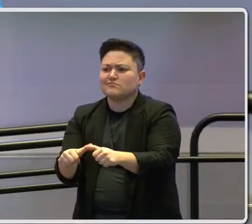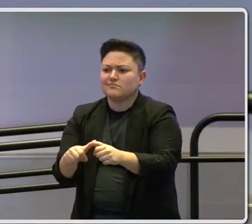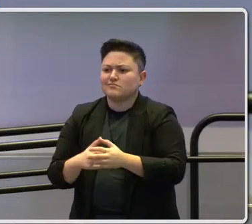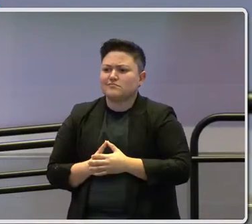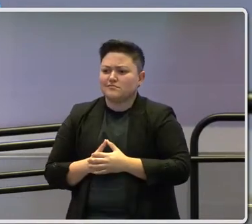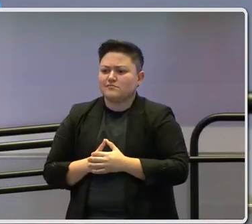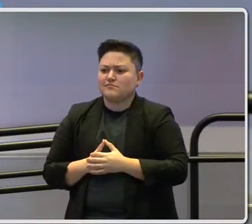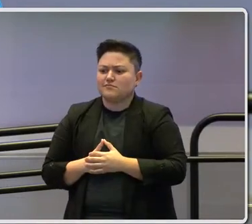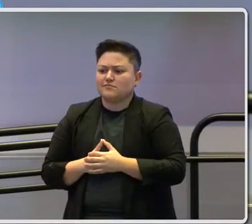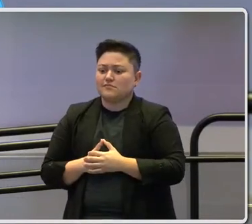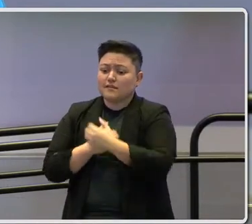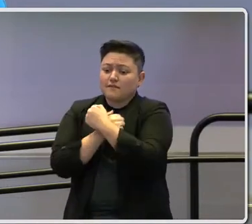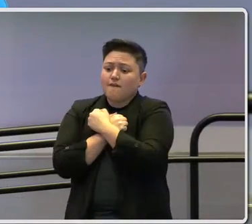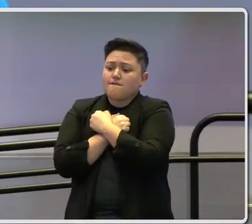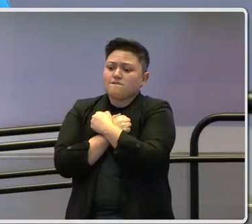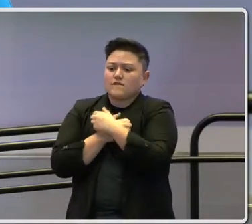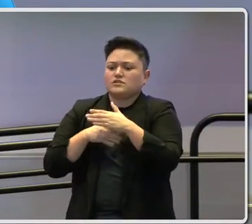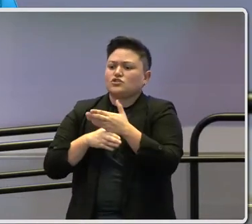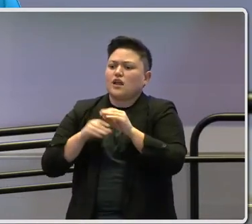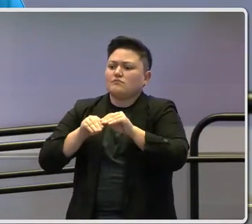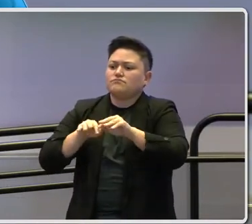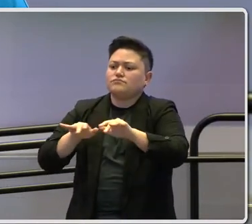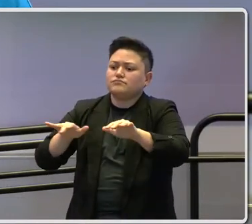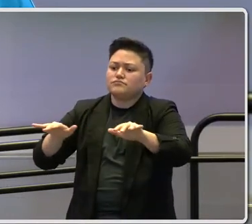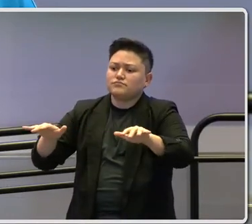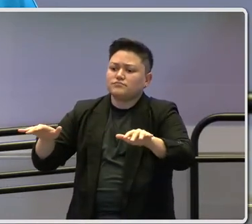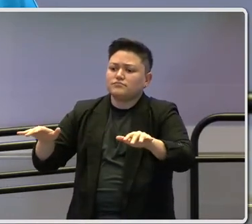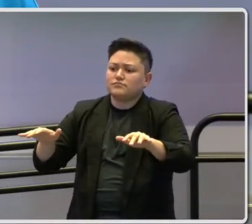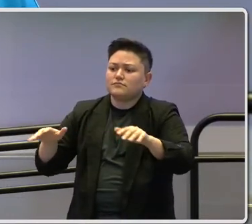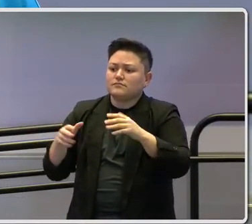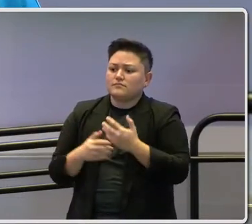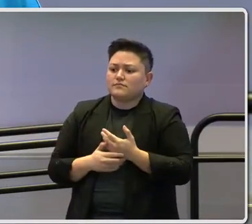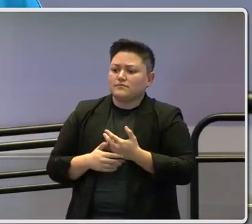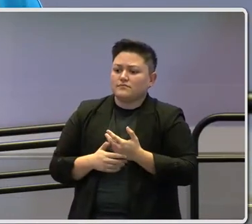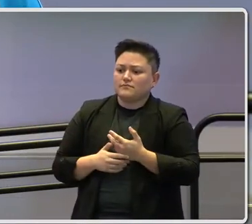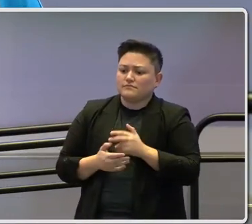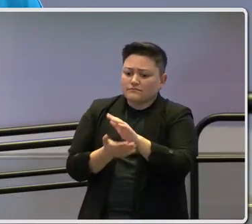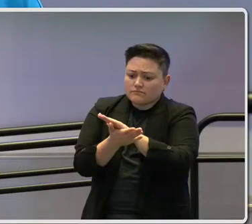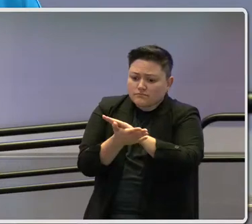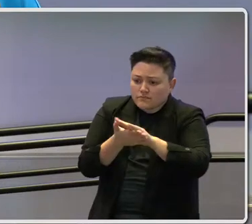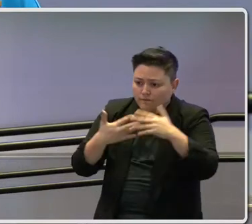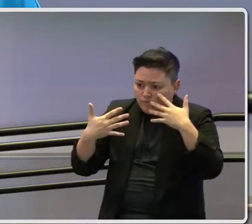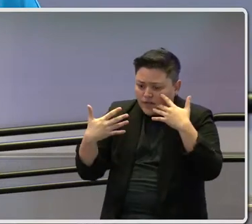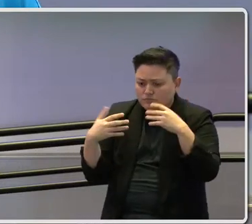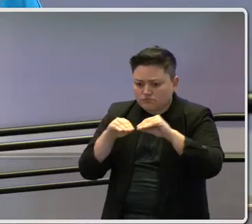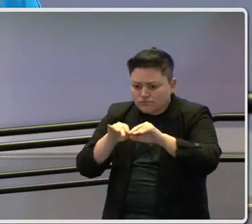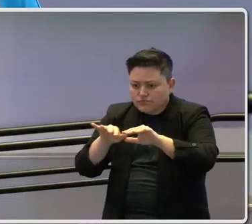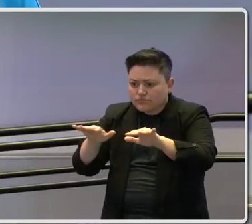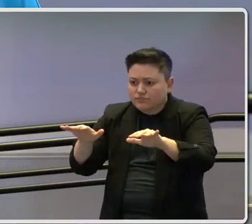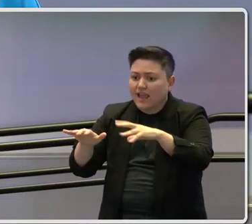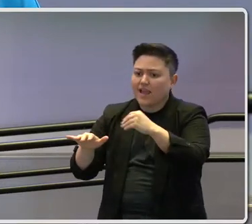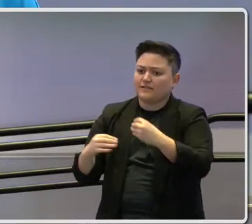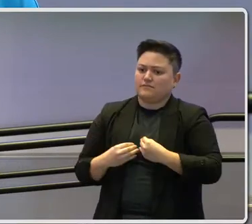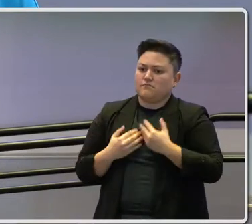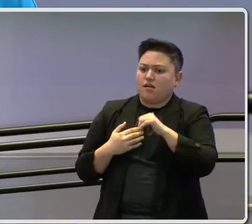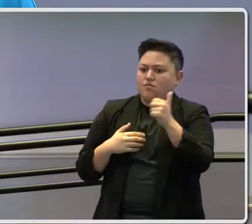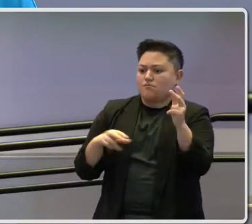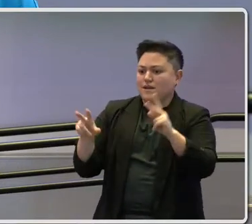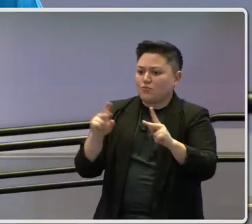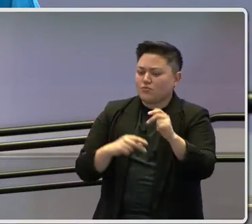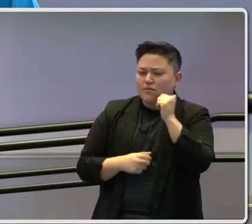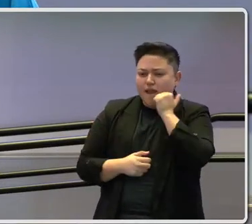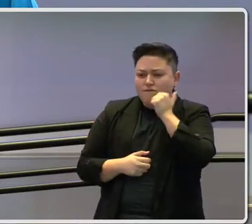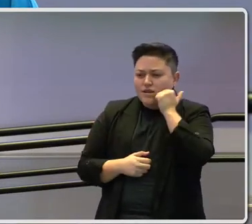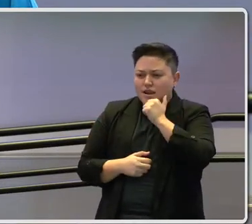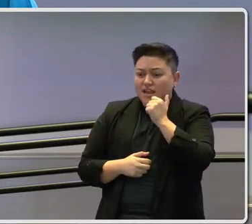spreading love, kindness, and inspiring others. Every